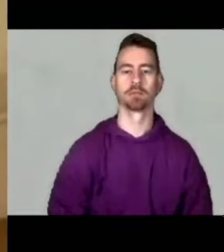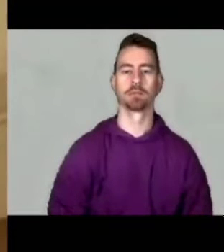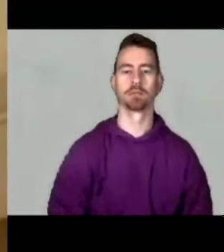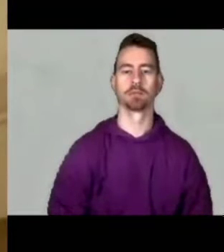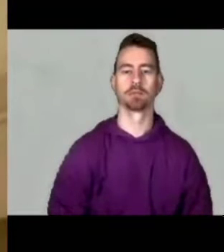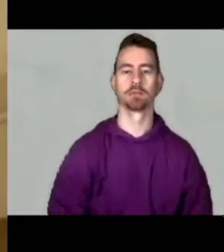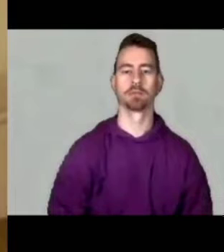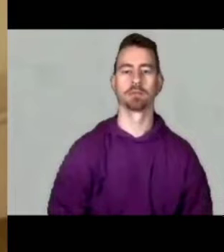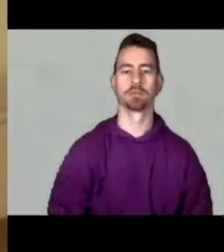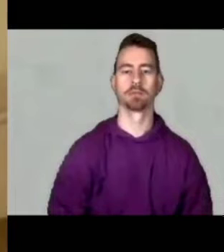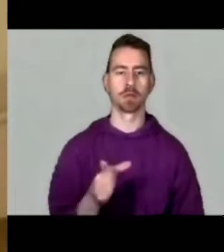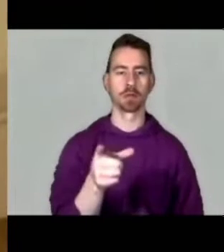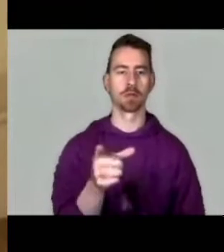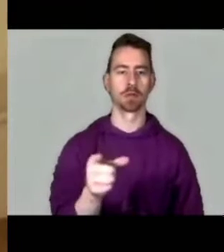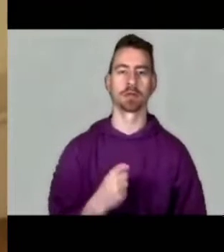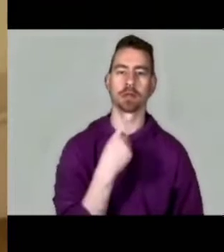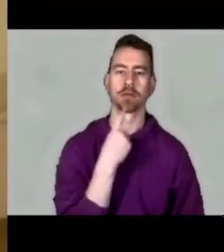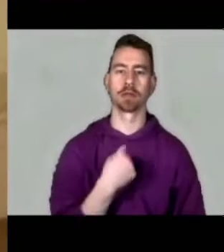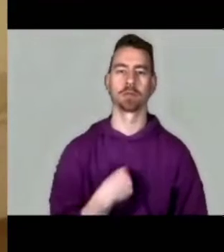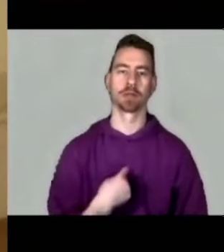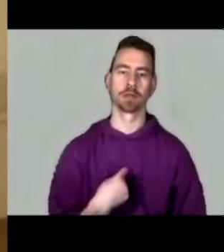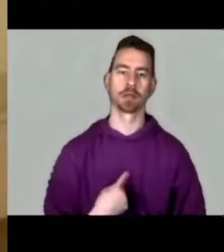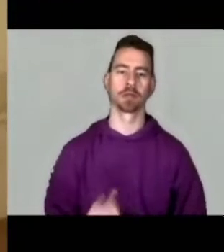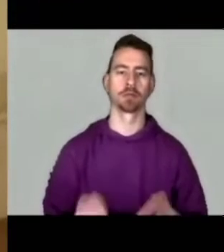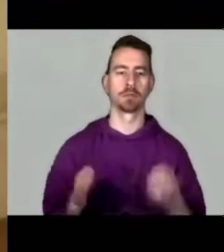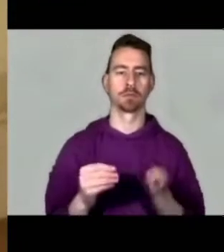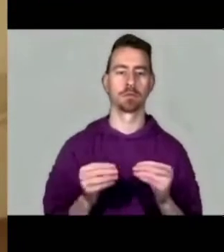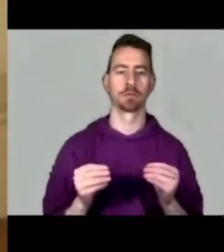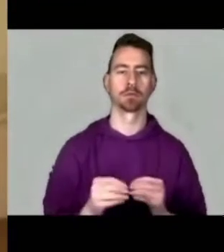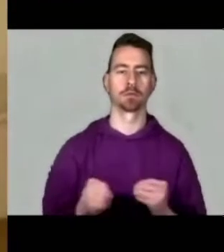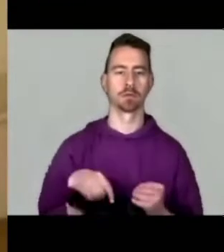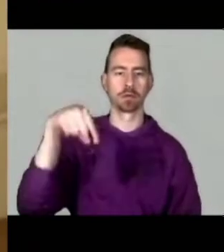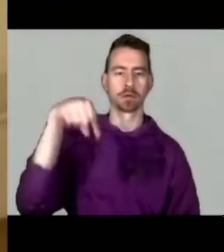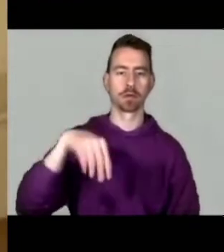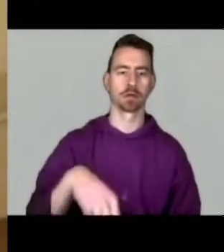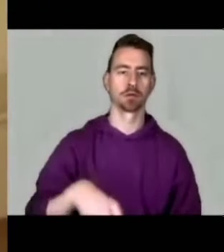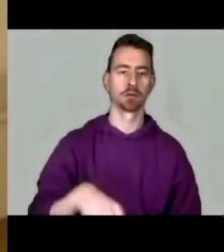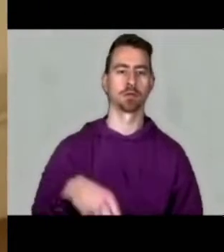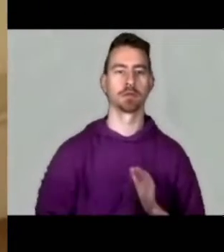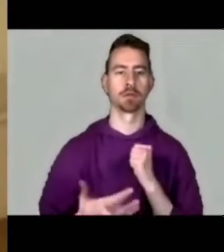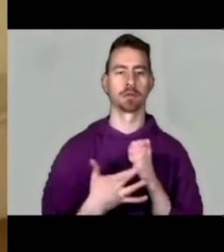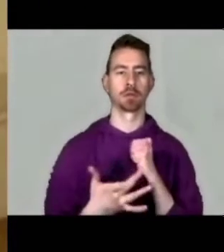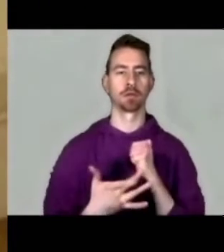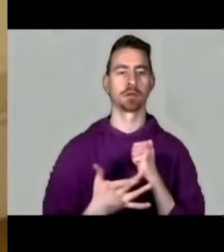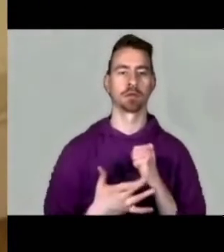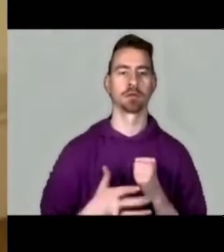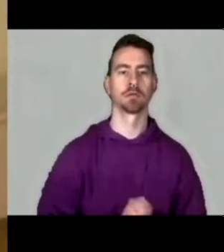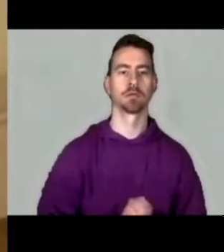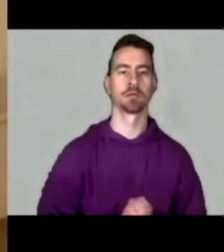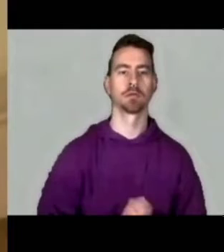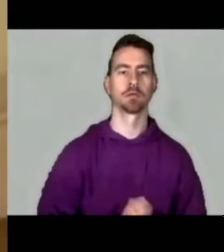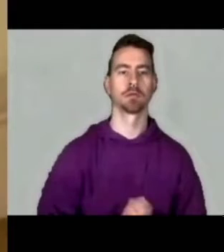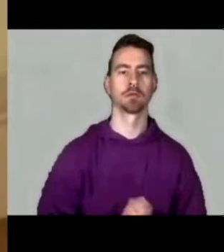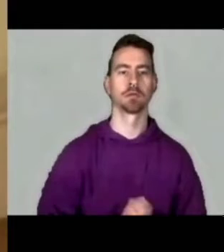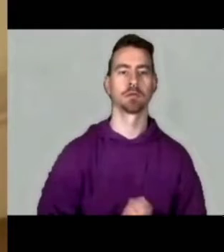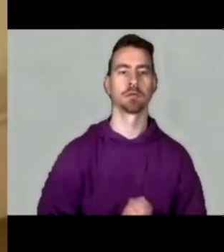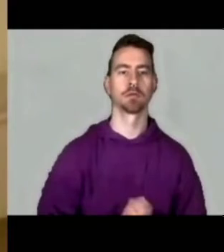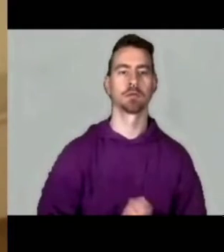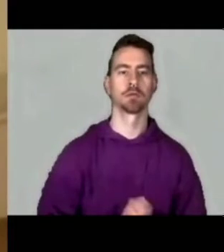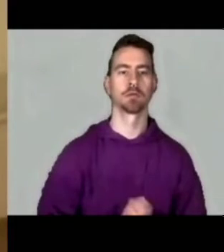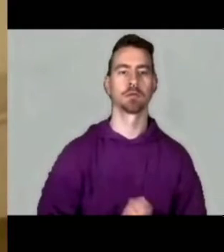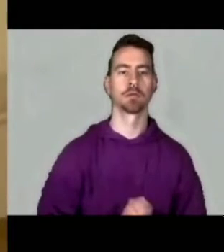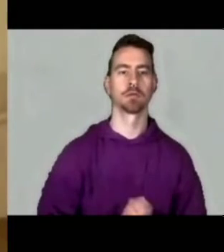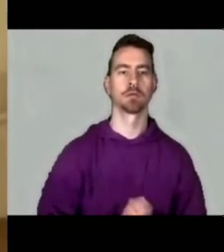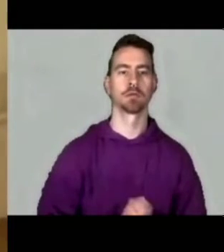In this, some deaf people prefer to look at the captions. Other deaf people prefer to look at the sign language. And finally,